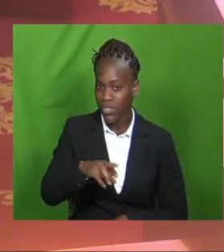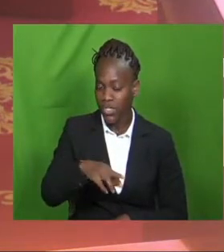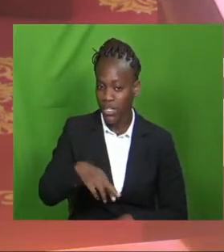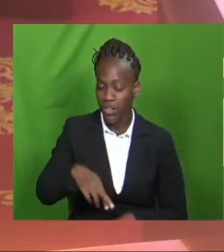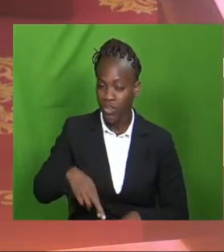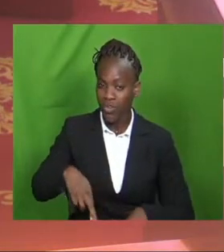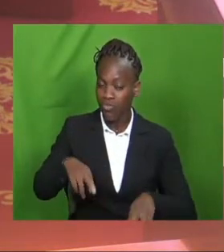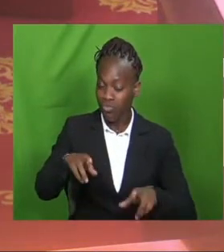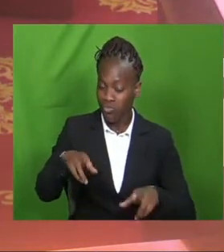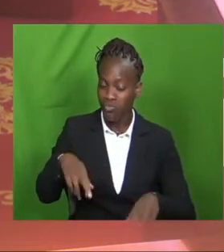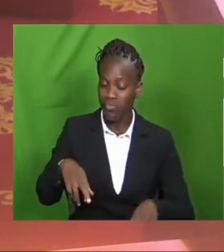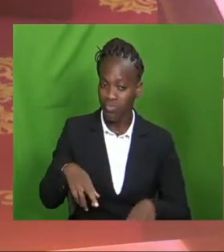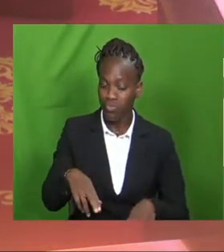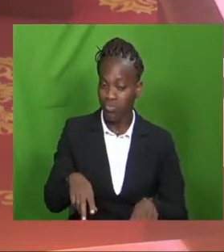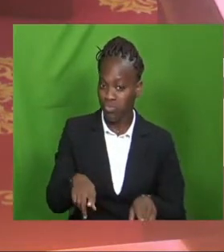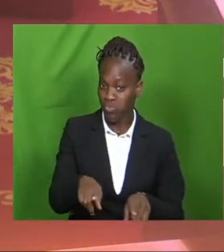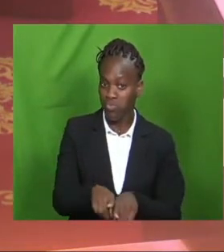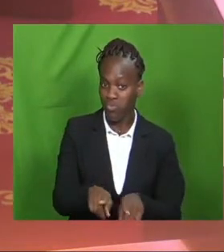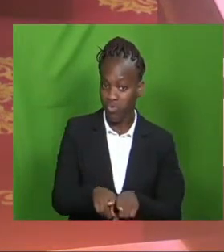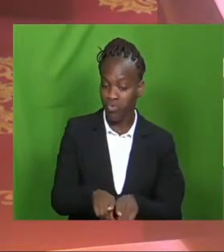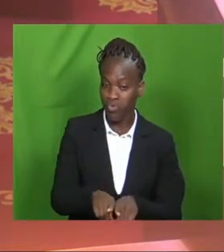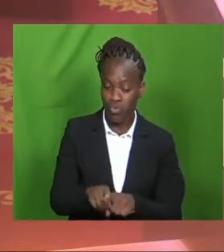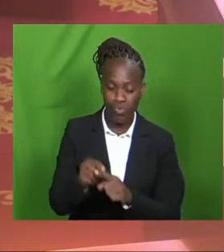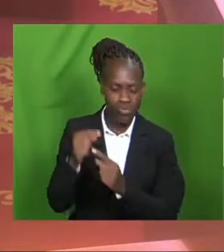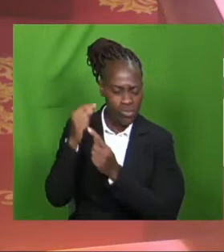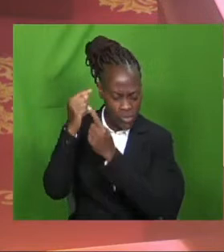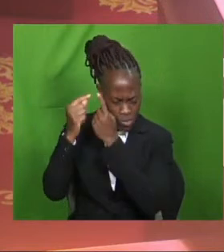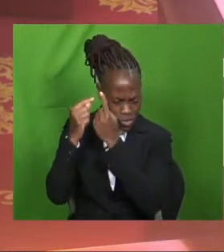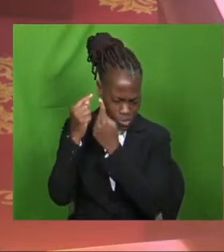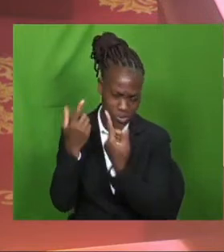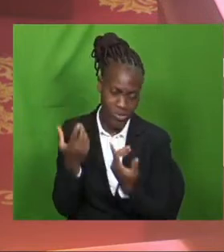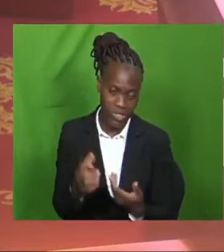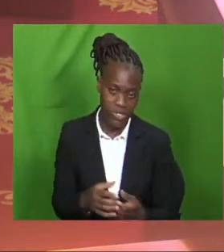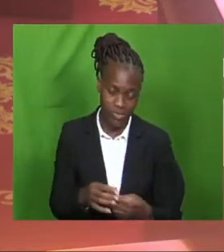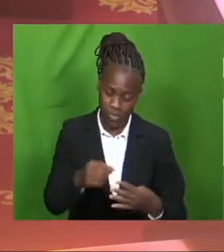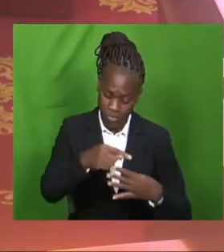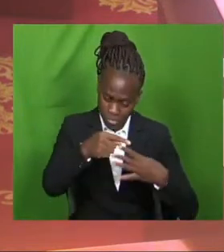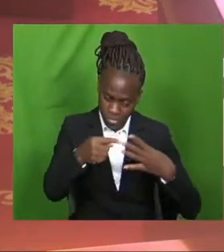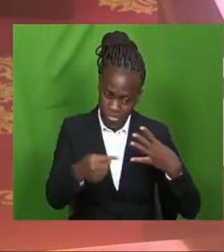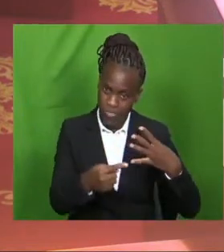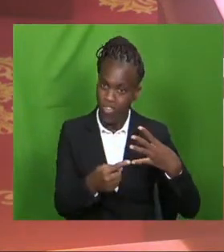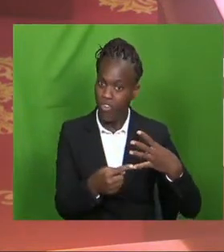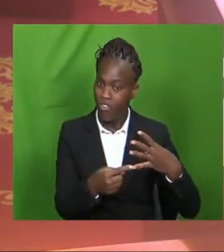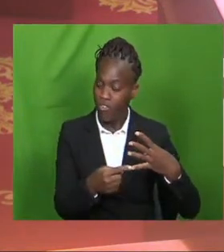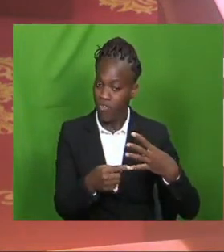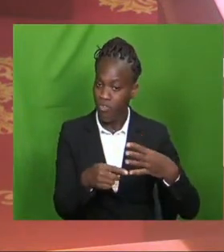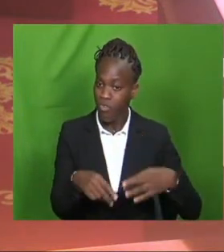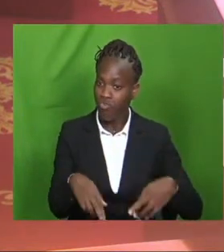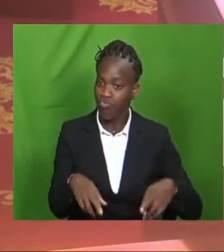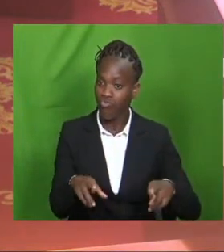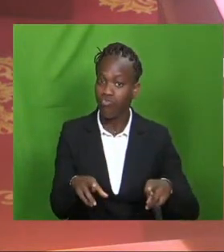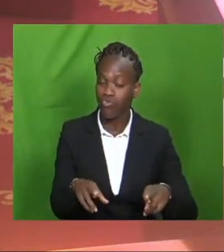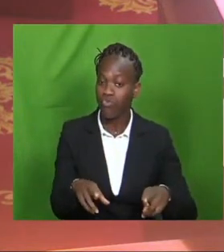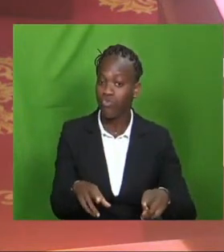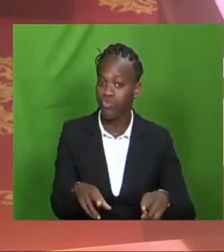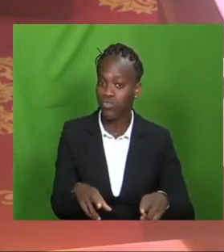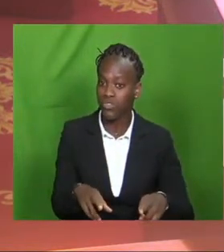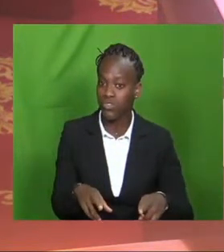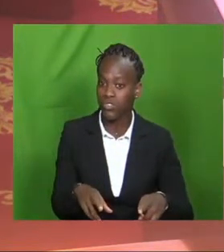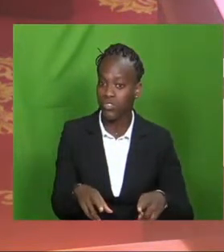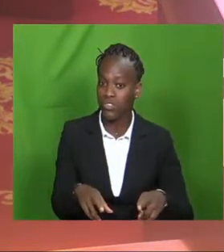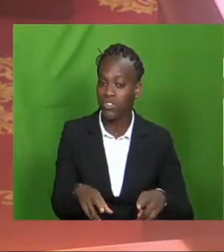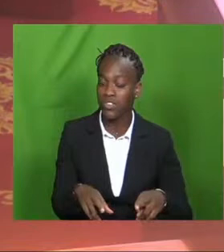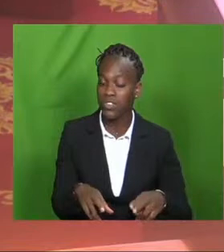also under consideration. So these four have been picked as